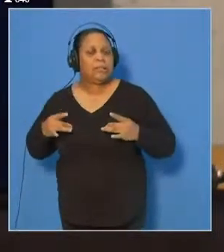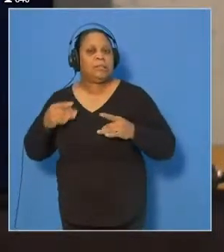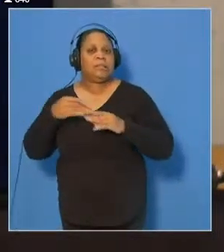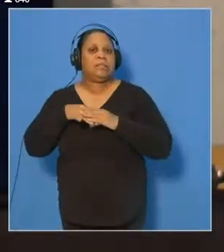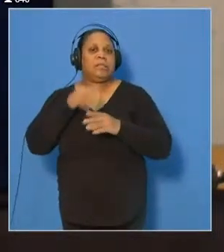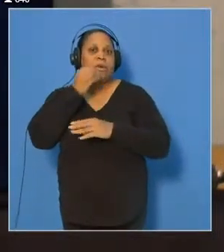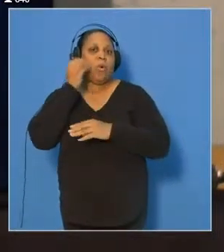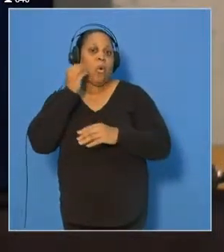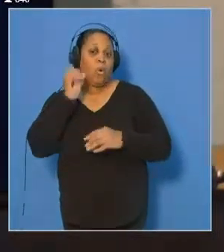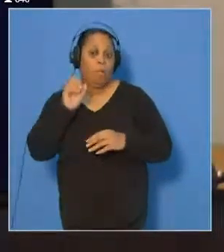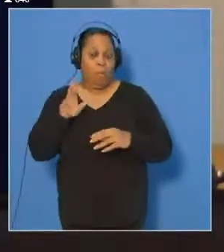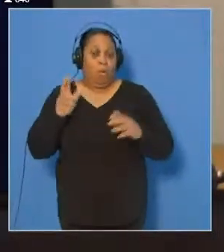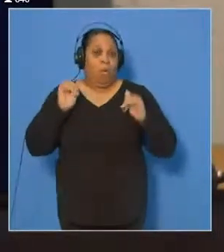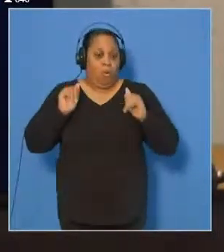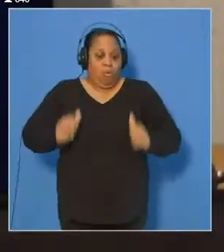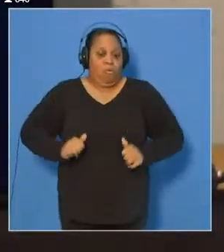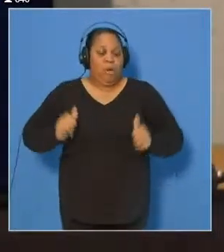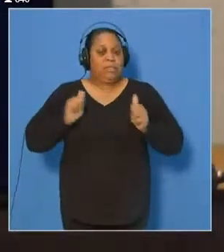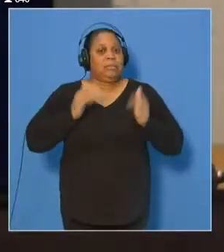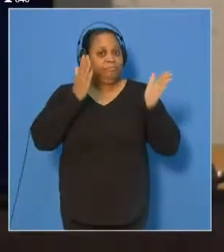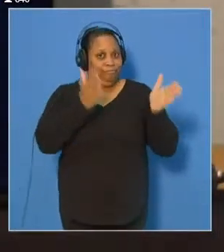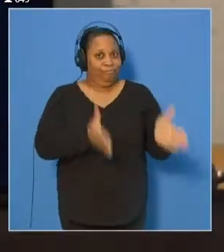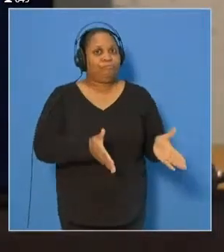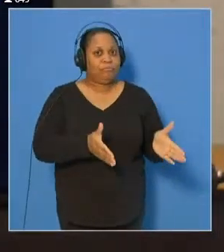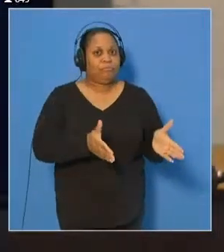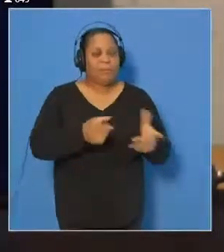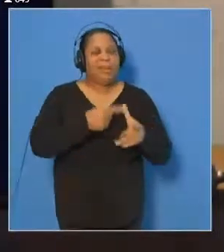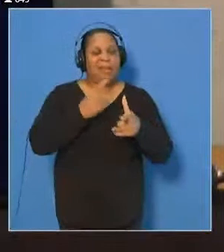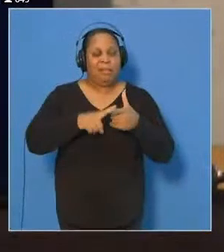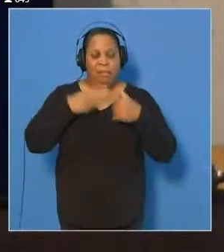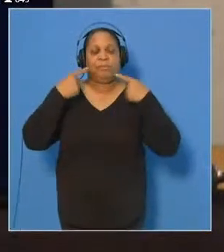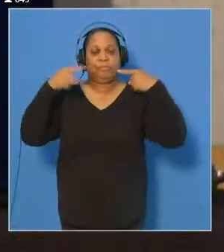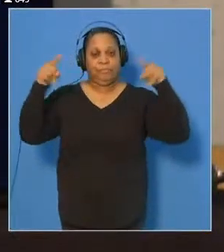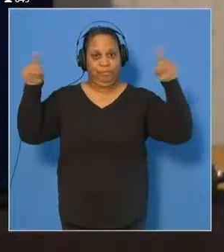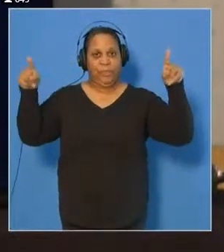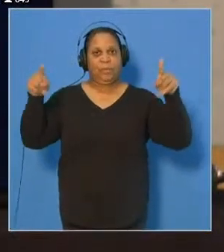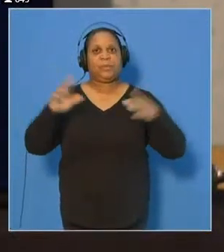home, we will make that announcement.